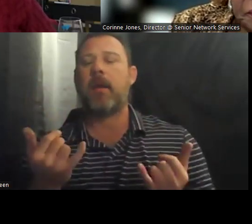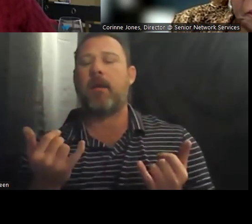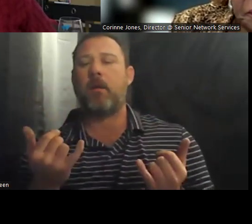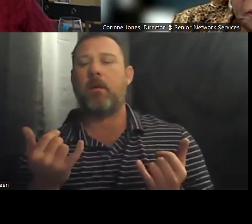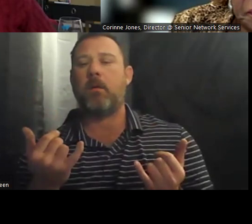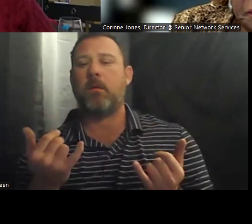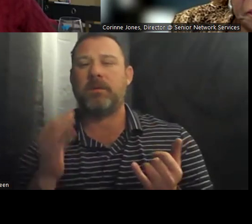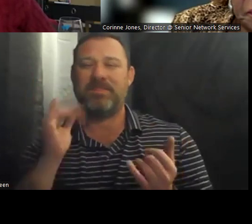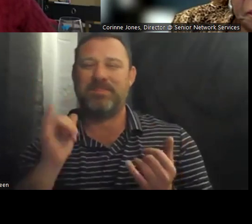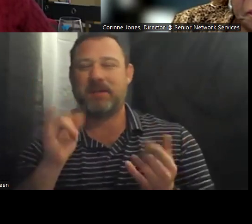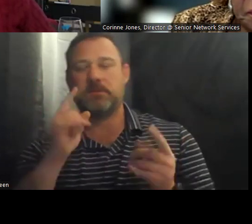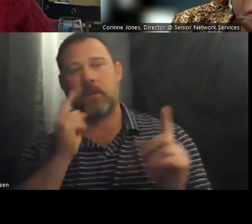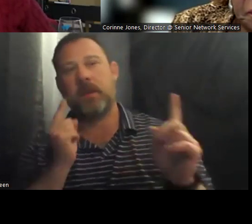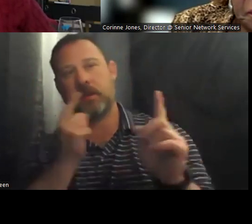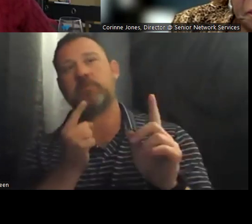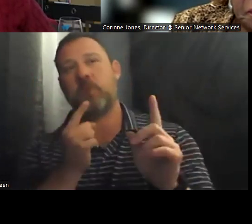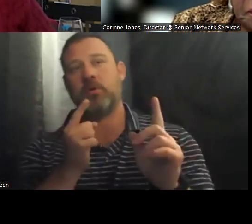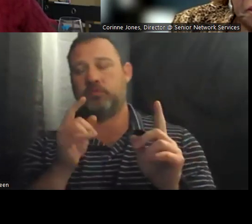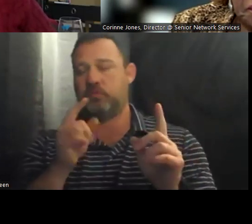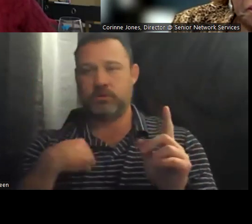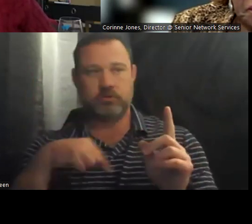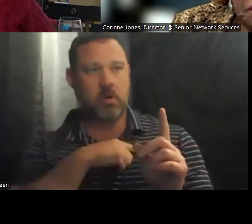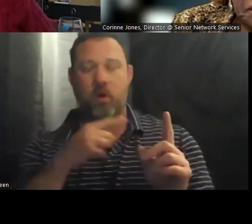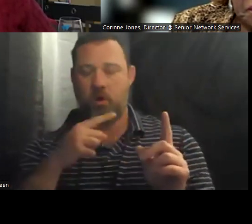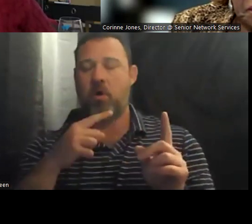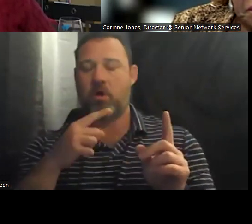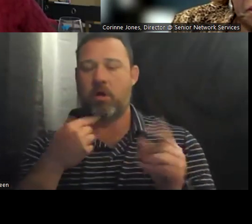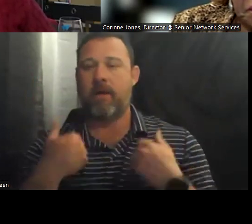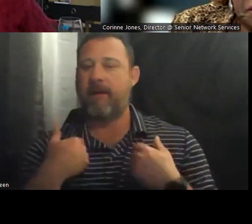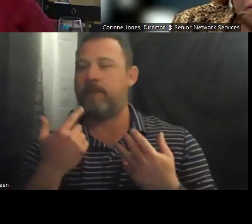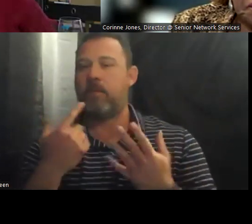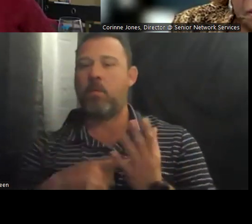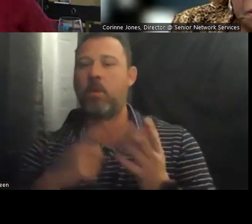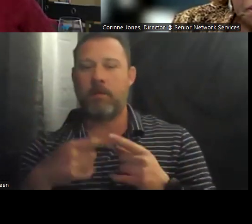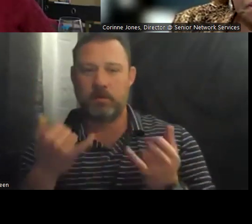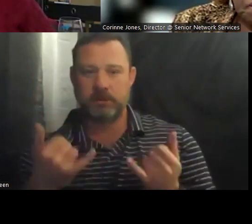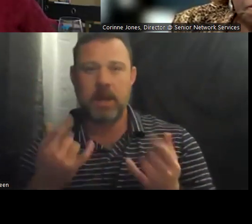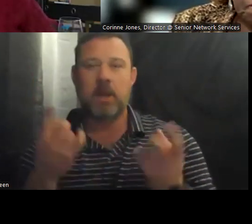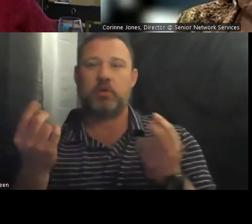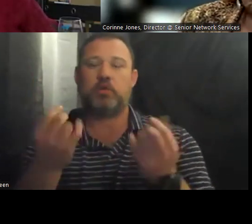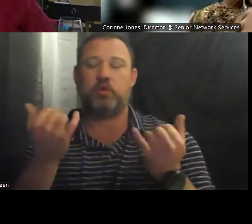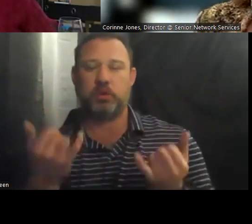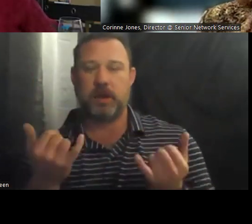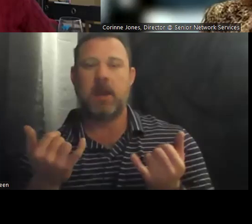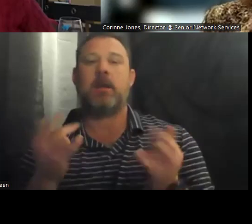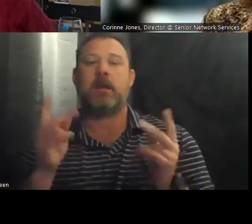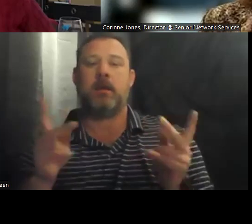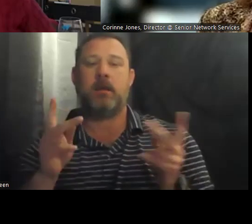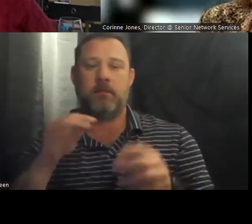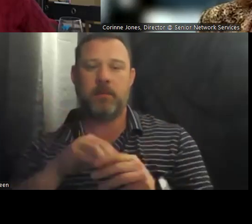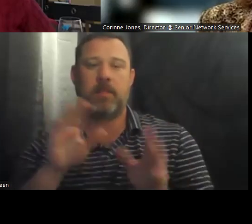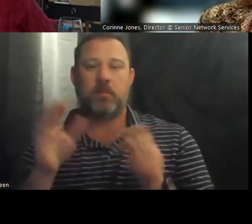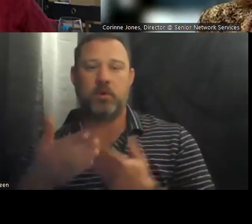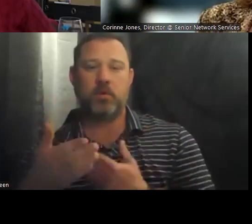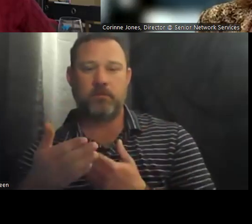that is the benchmark where everybody should be at. Well, what about today? And what can we do today? How can we get people in the room?